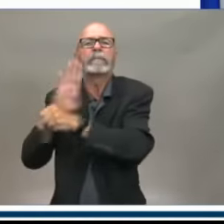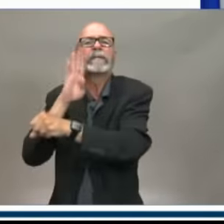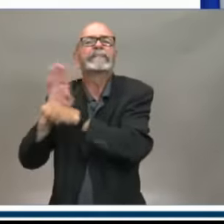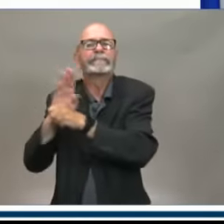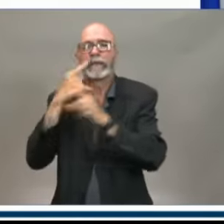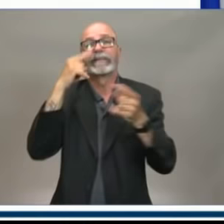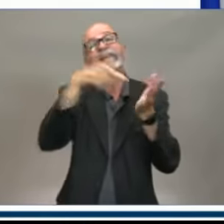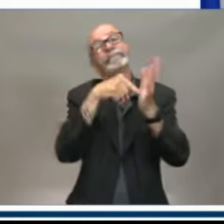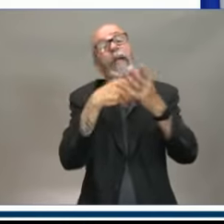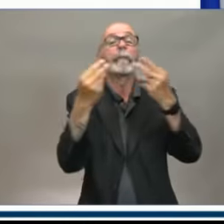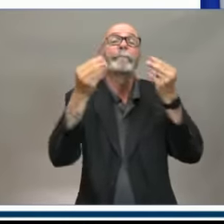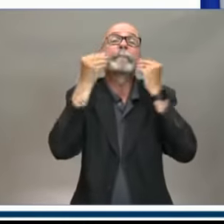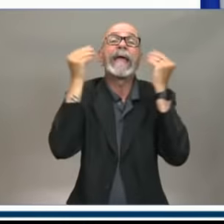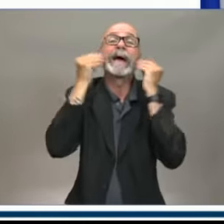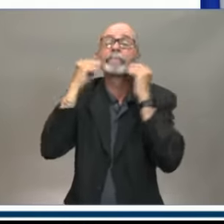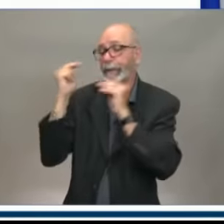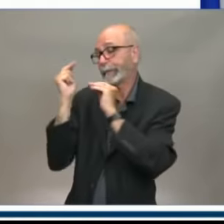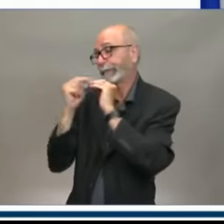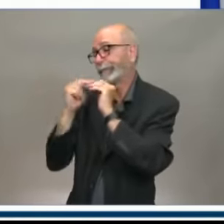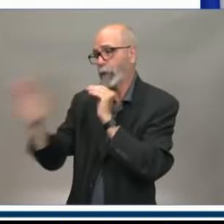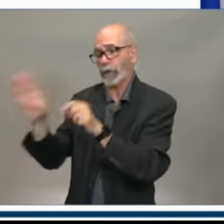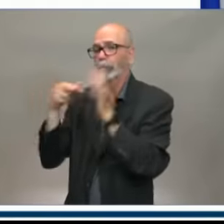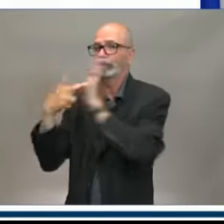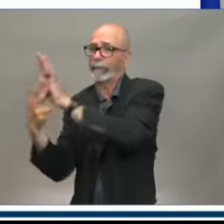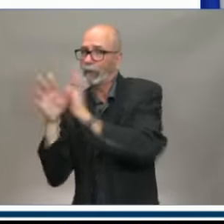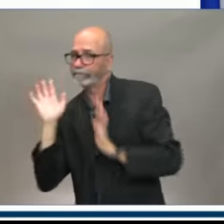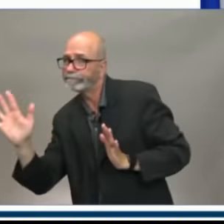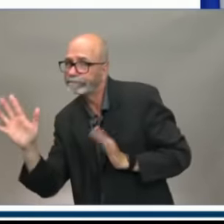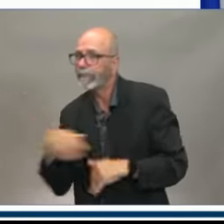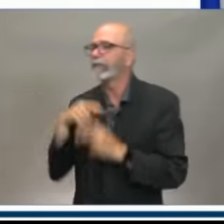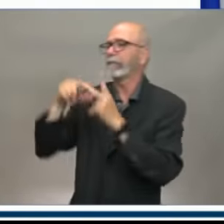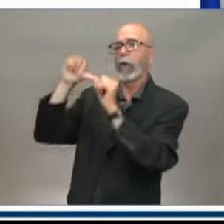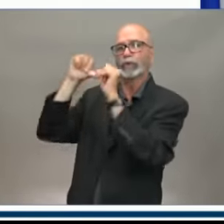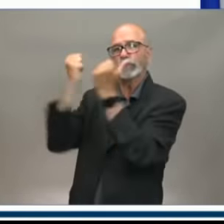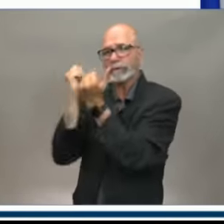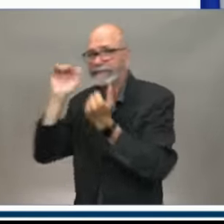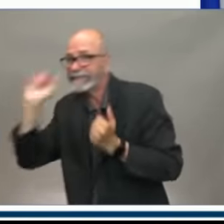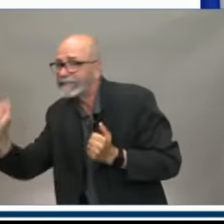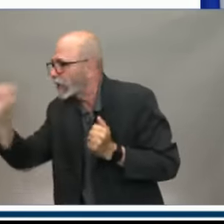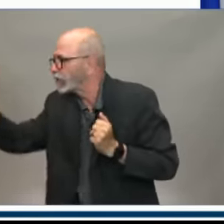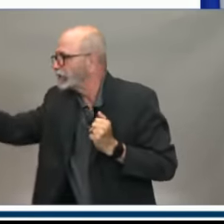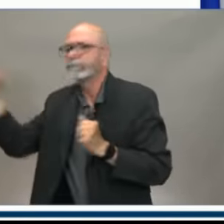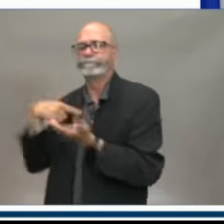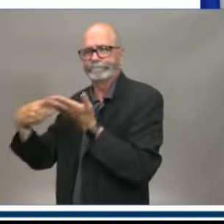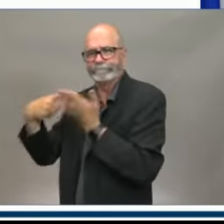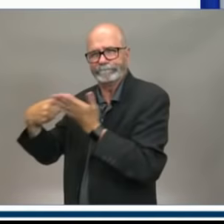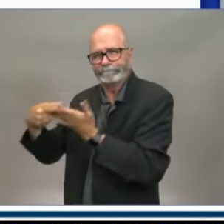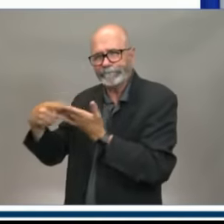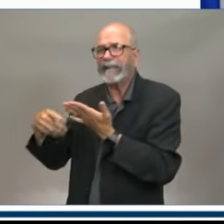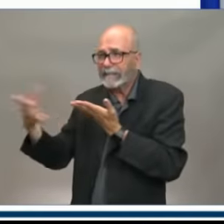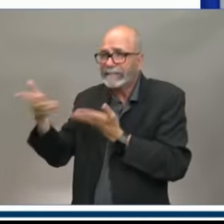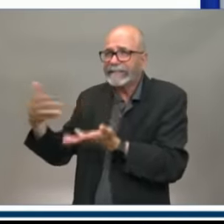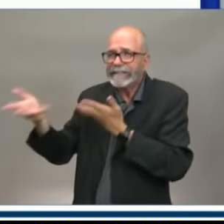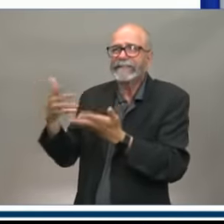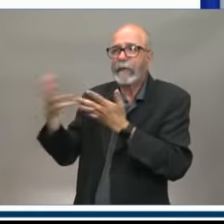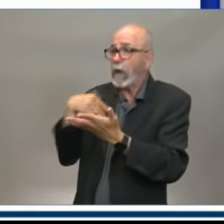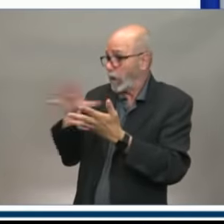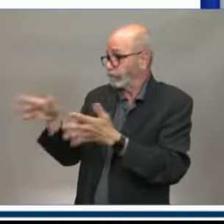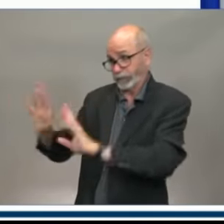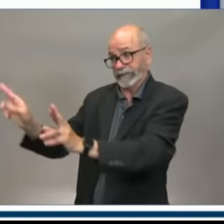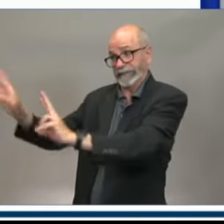with salons across the province, and they'll be ready when we lift the restrictions. As